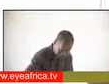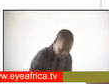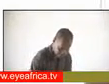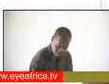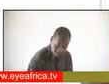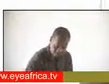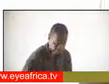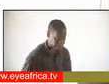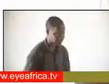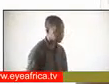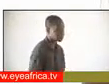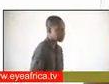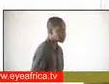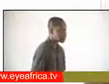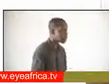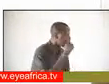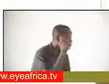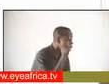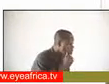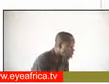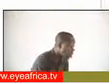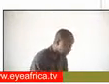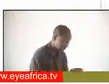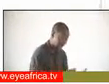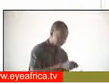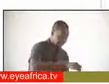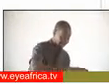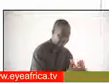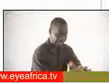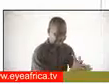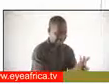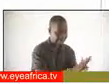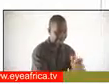water, use sanitizers,